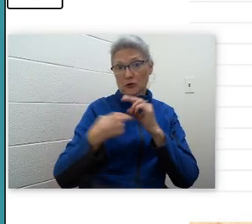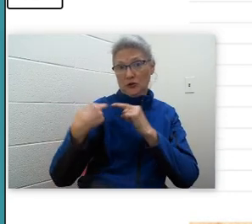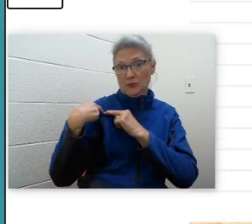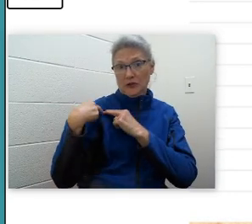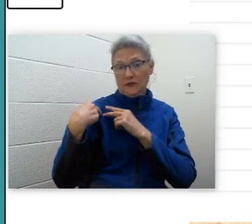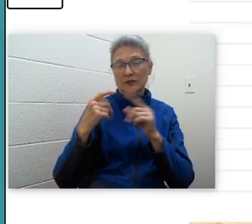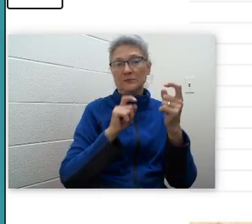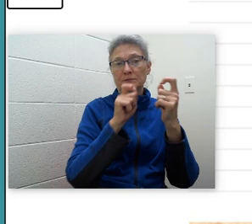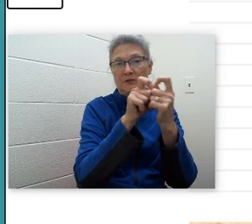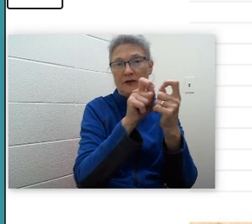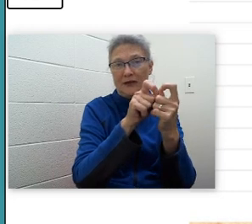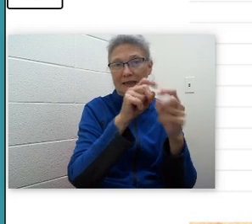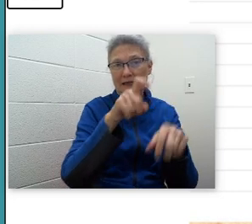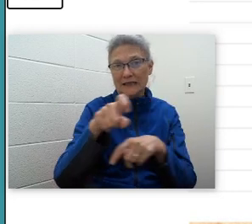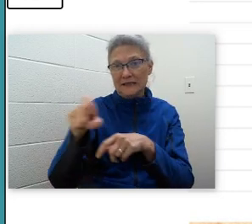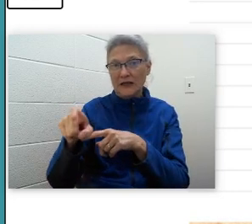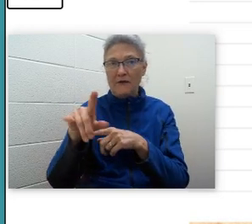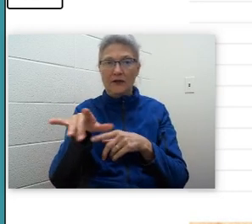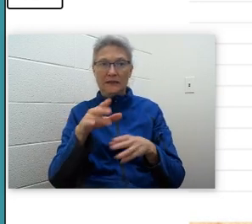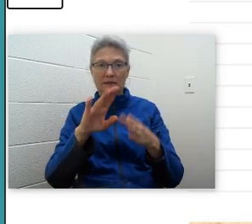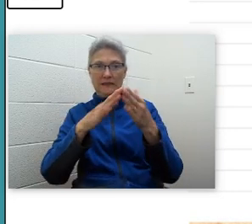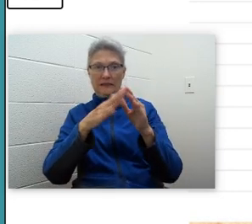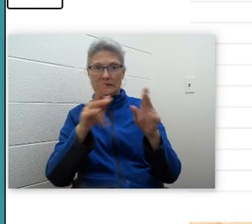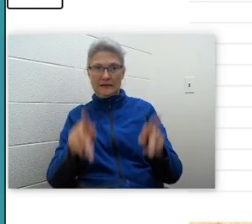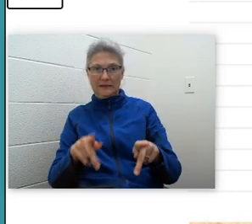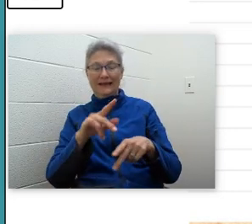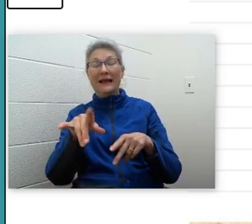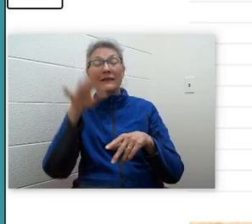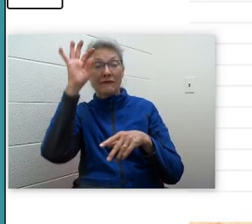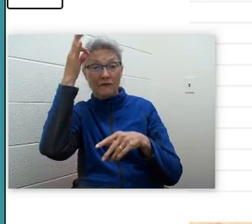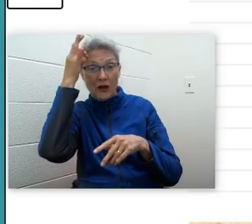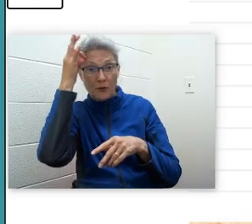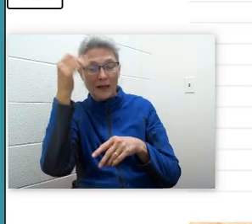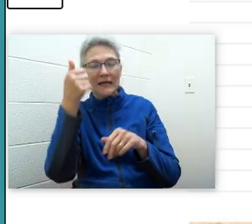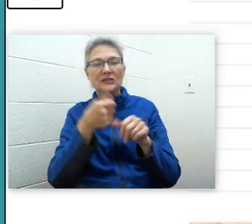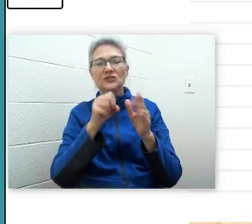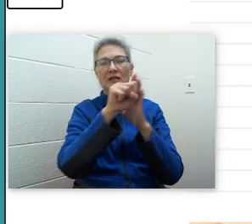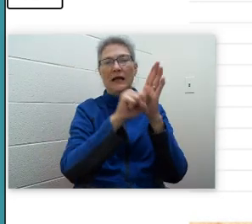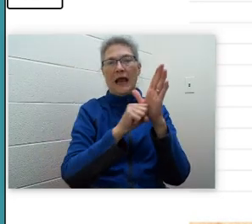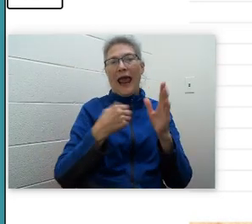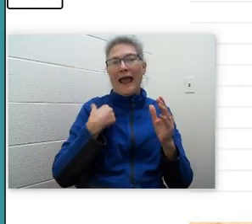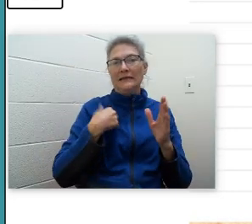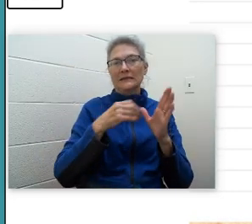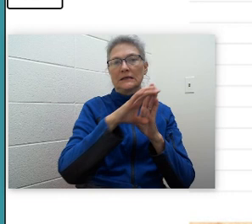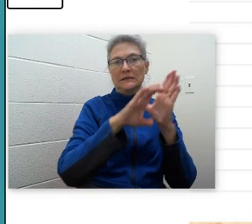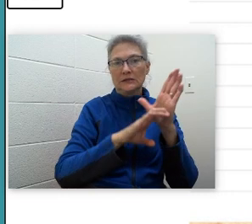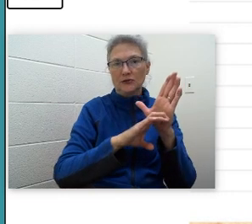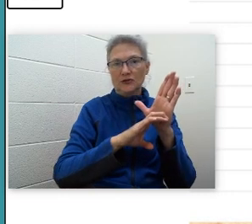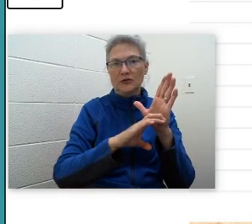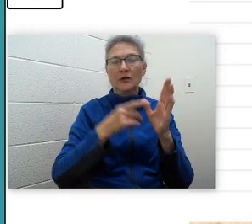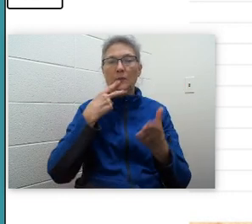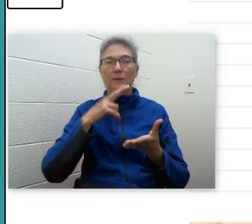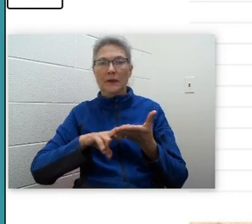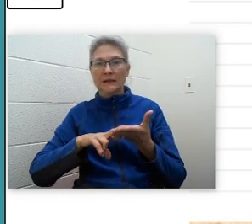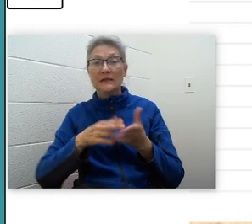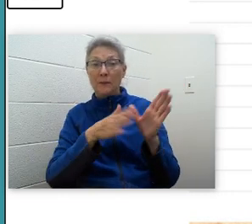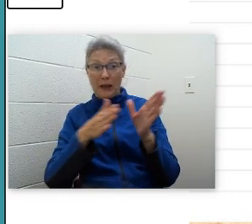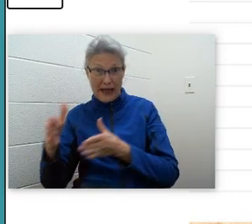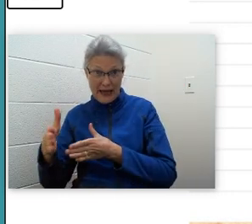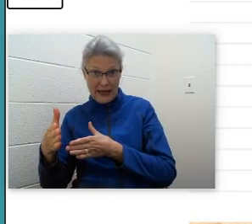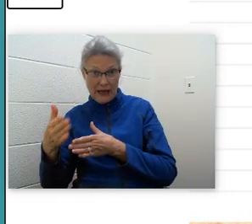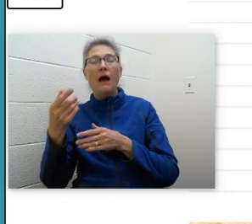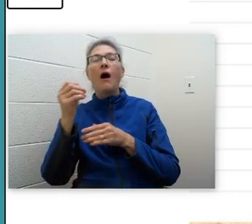the federal government, each state has its own constitution, which is a plan for the government. This constitution explains